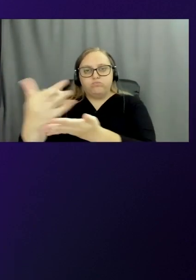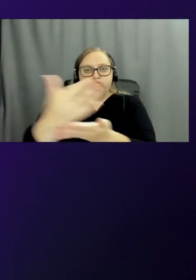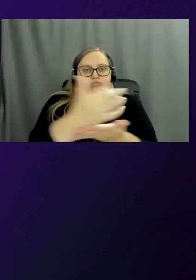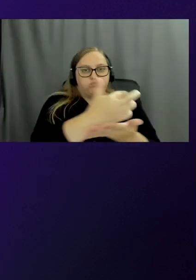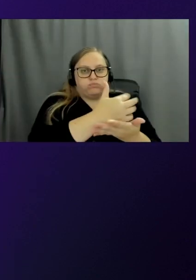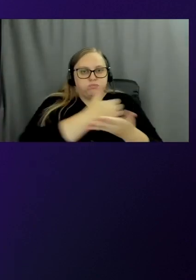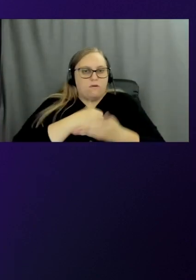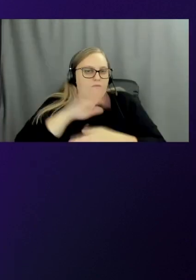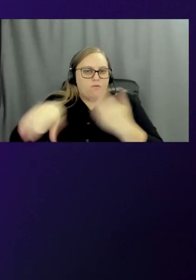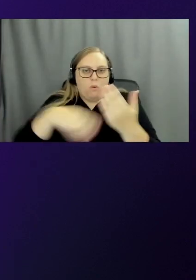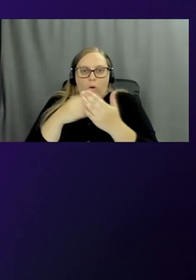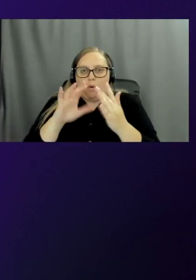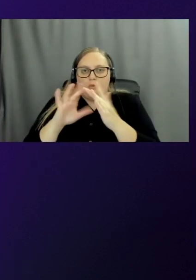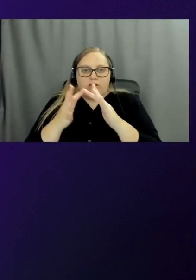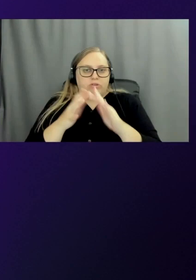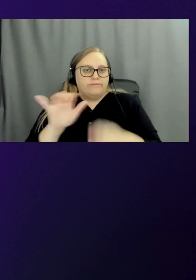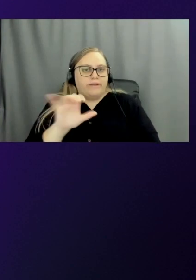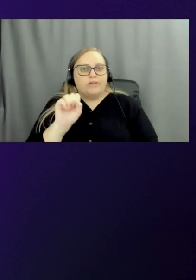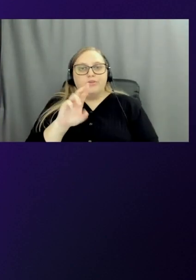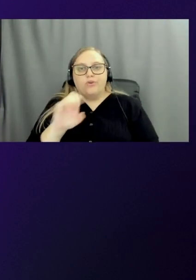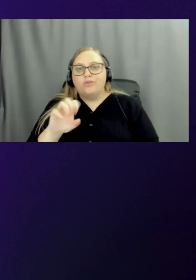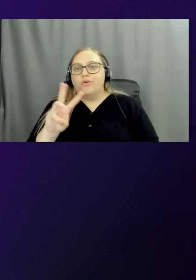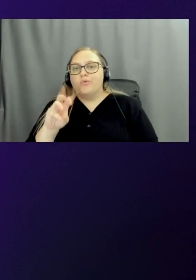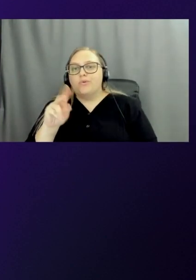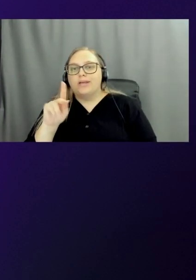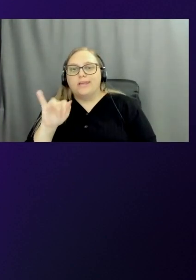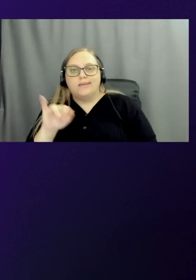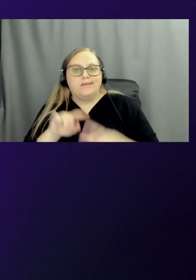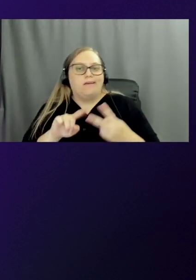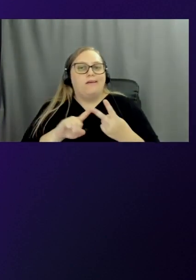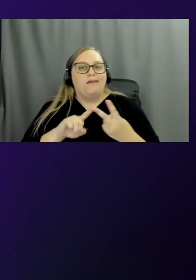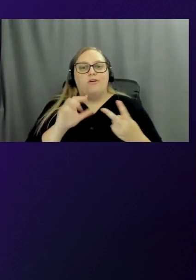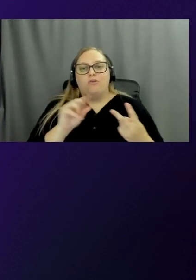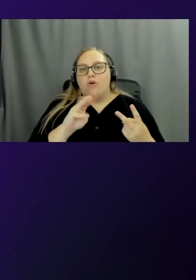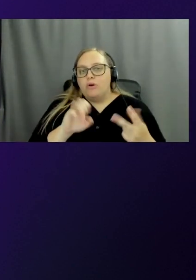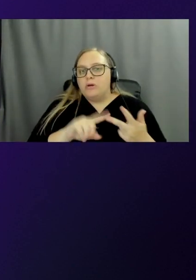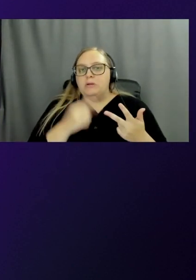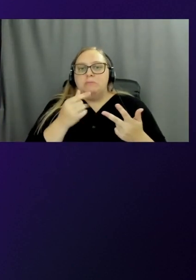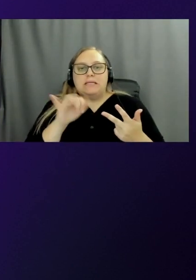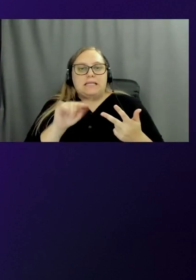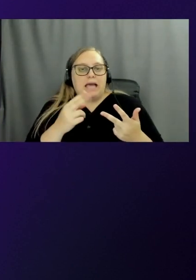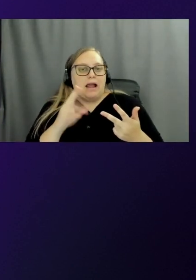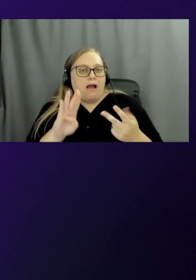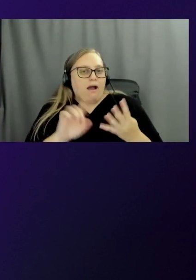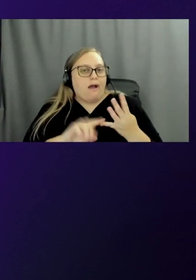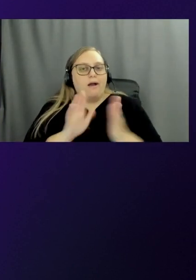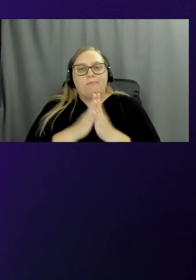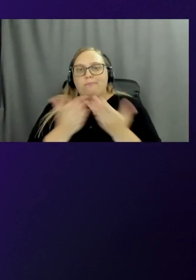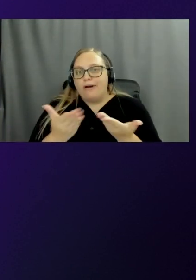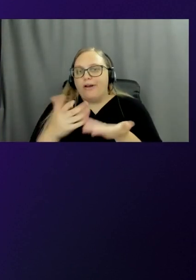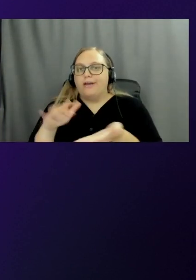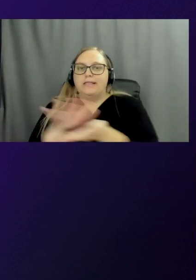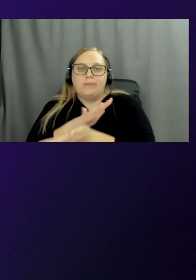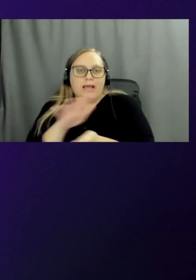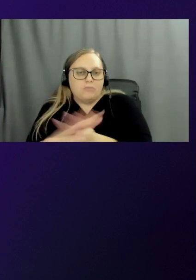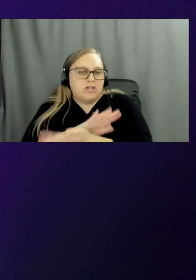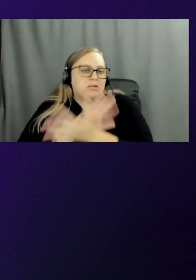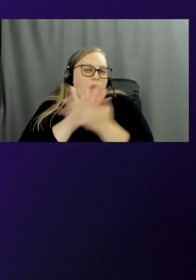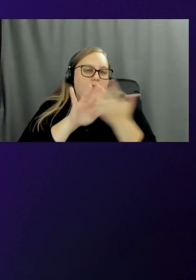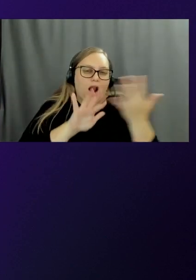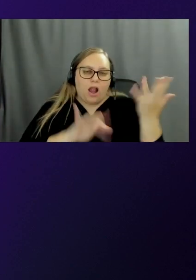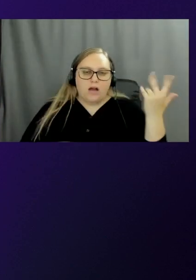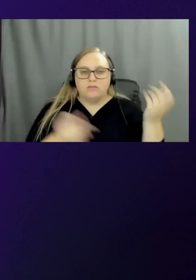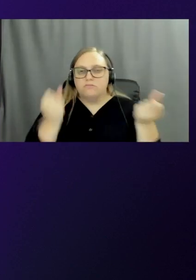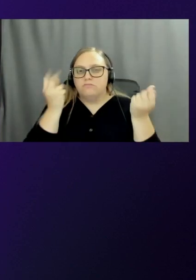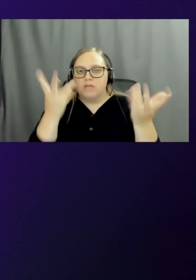So these could be sources such as Wikipedia, Common Crawl, GitHub, books, academic papers, amongst others. So these